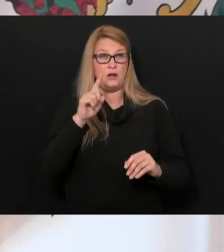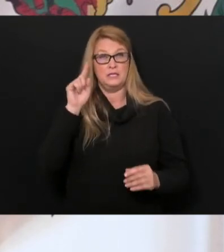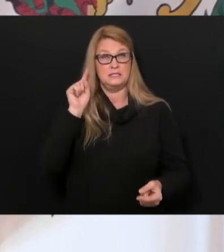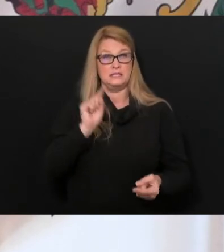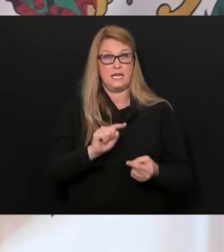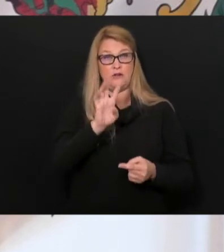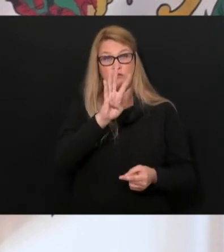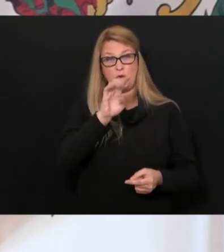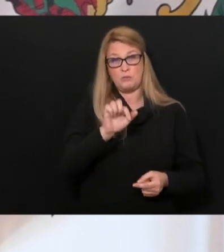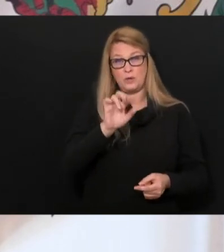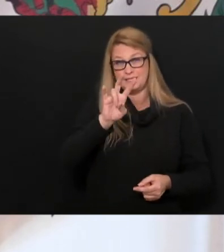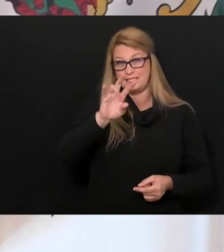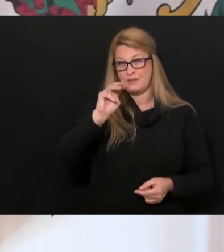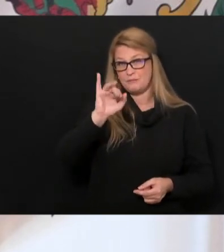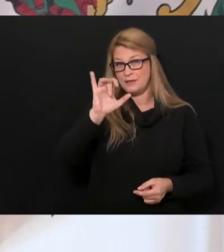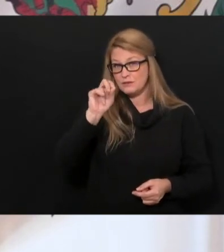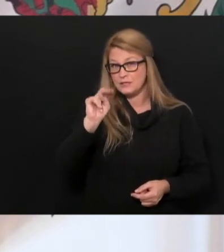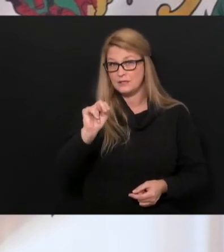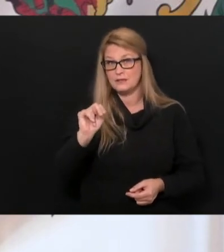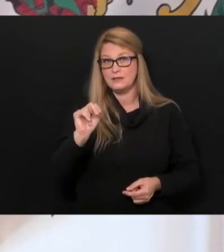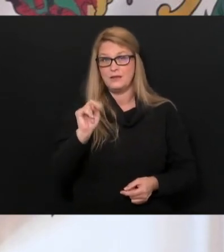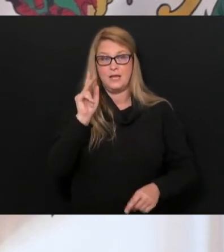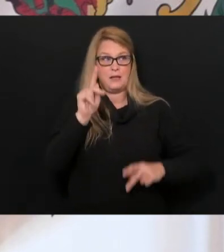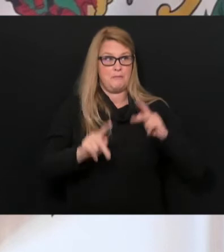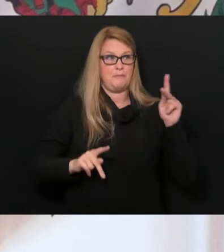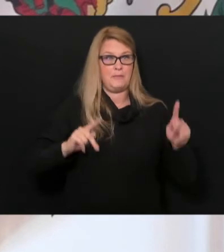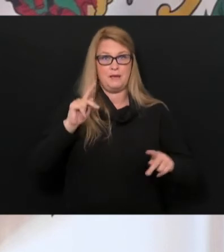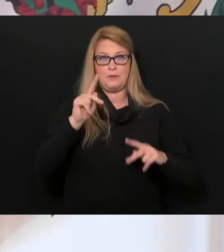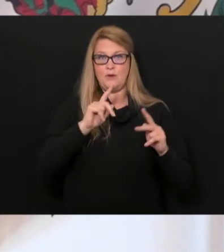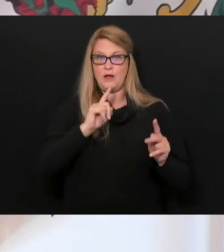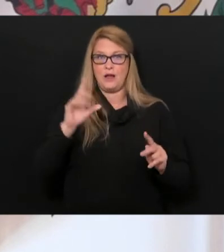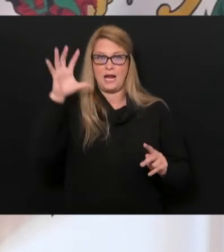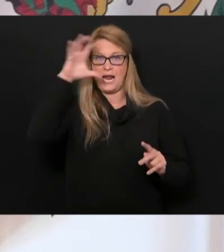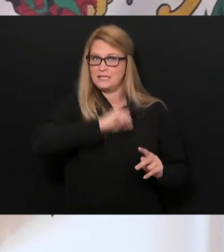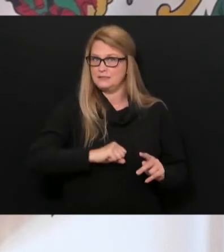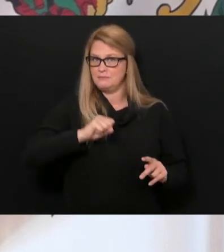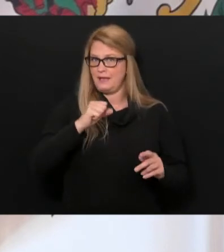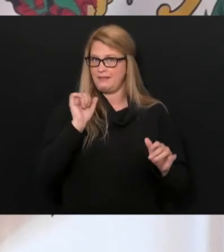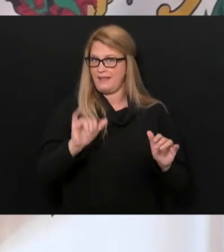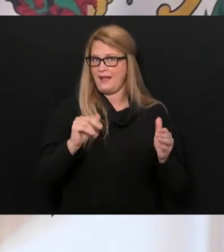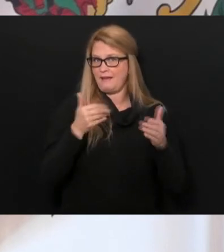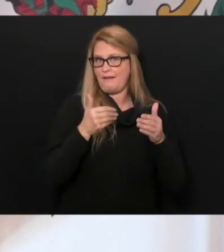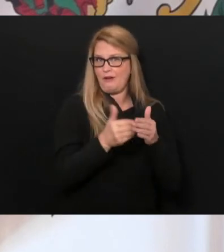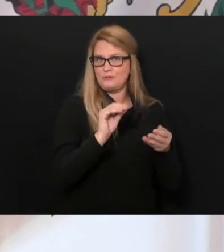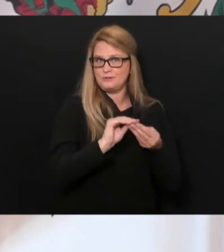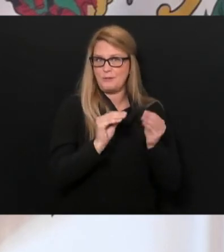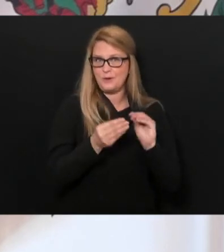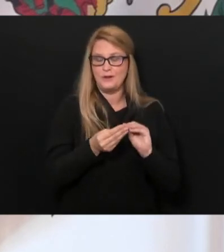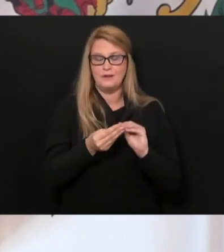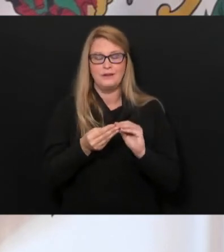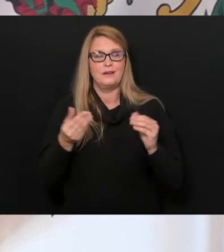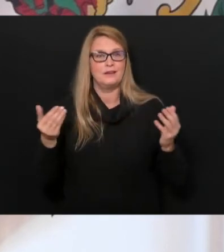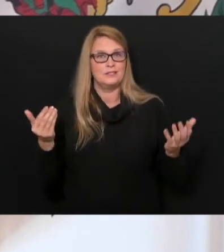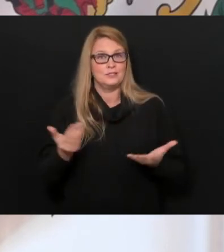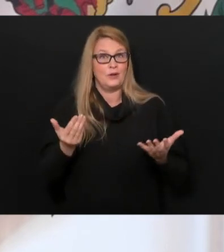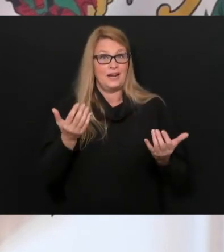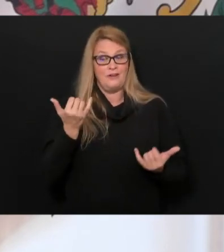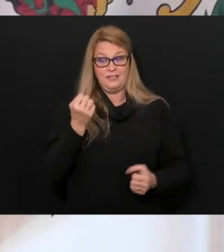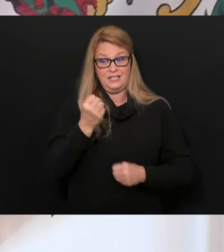million. It's amazing, that the people were able to estimate this close. The good part about all this is year to